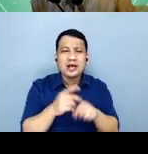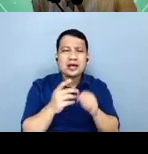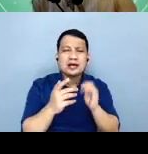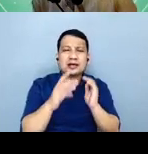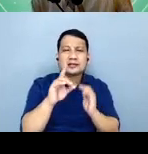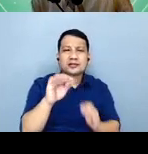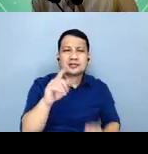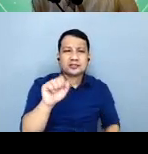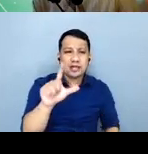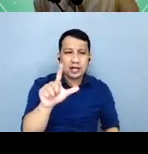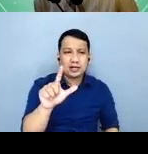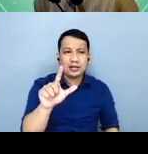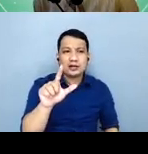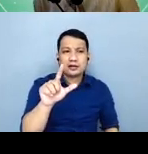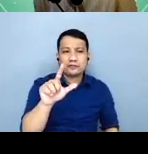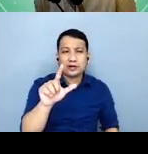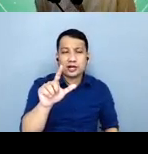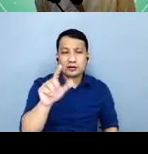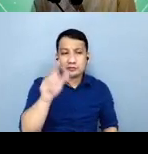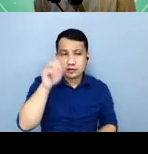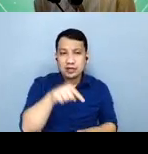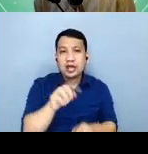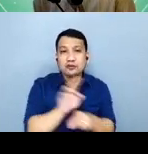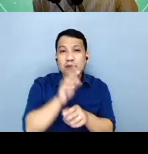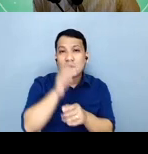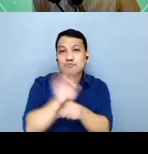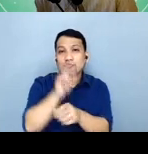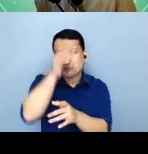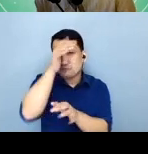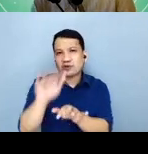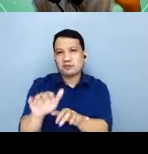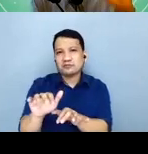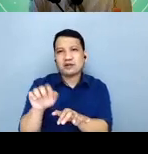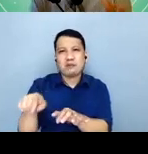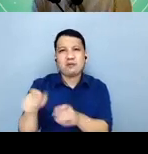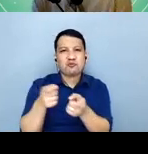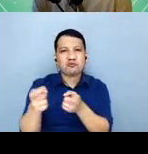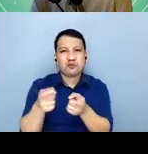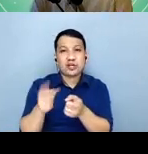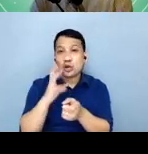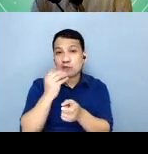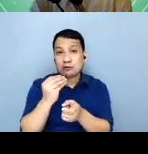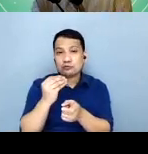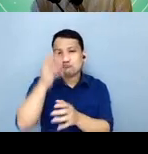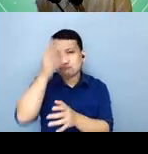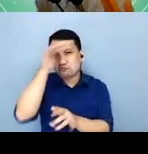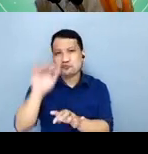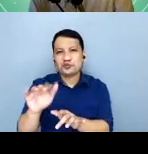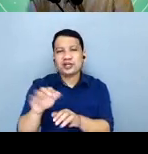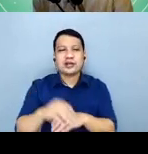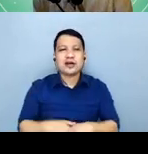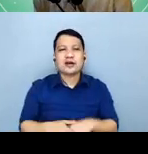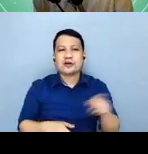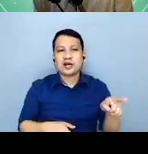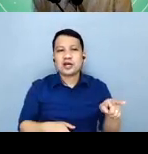is fabrication that uses computers to optimize the process, computers that control it. And there are many different kinds of forms of digital fabrication. But the